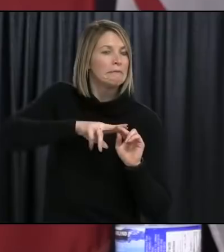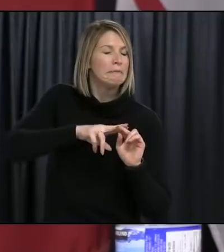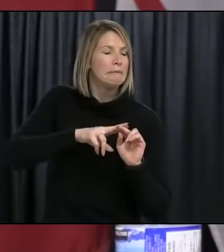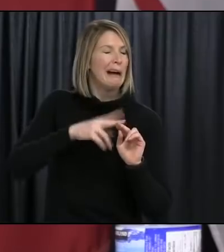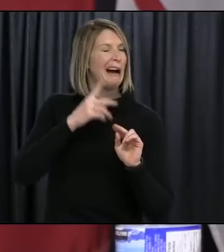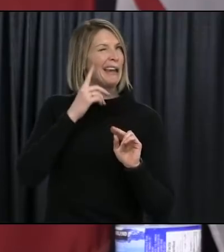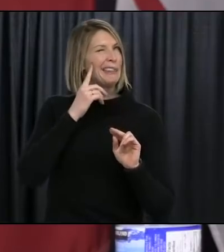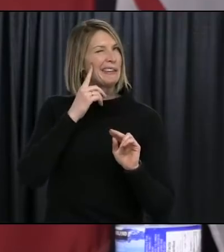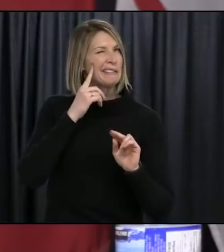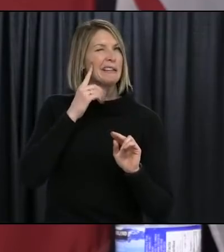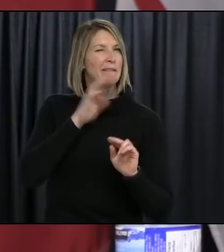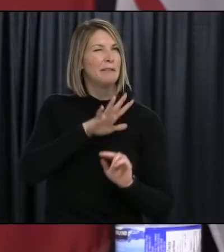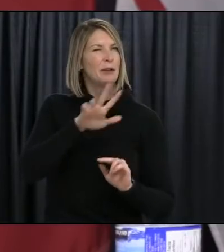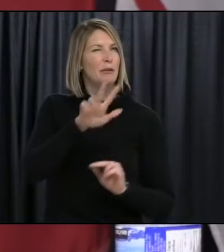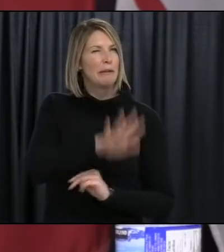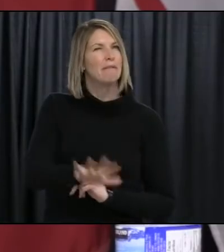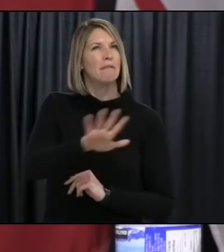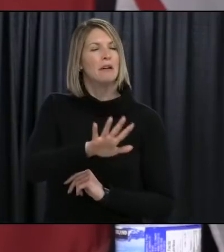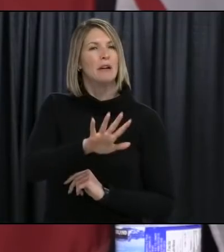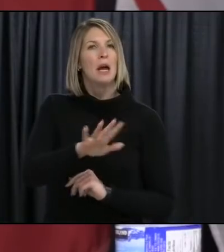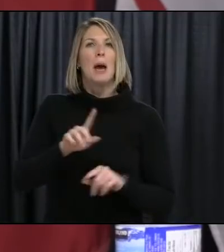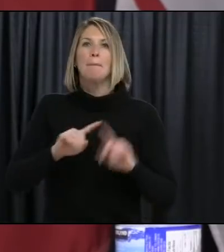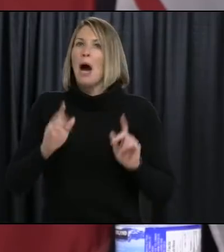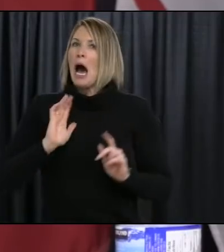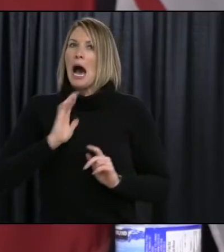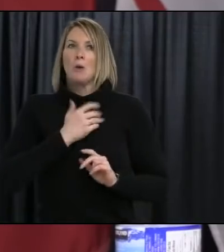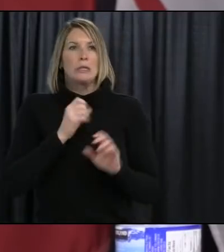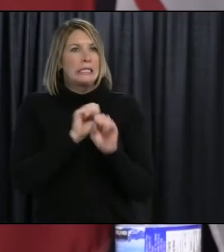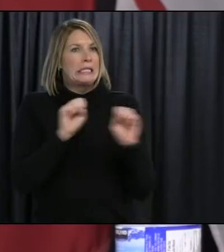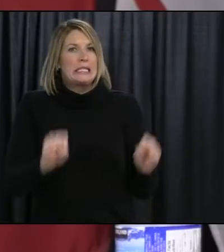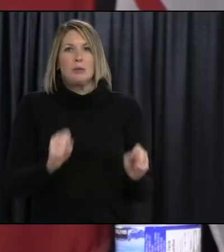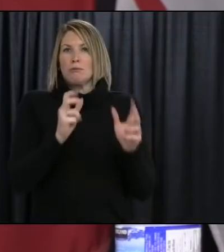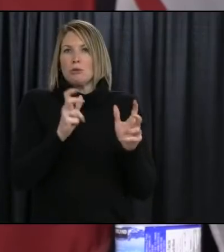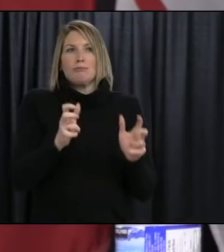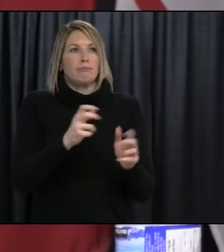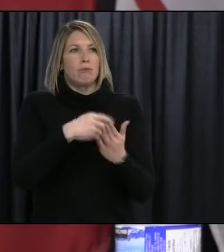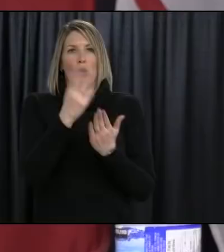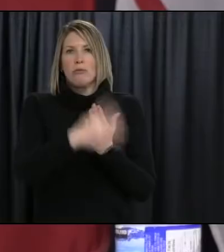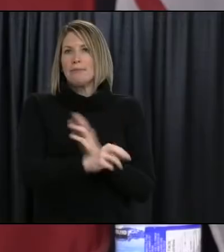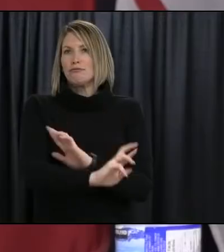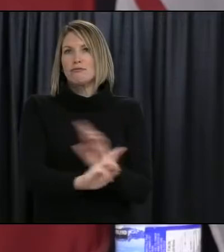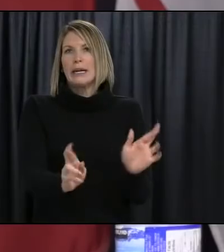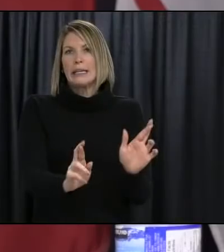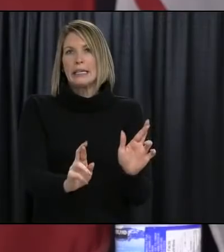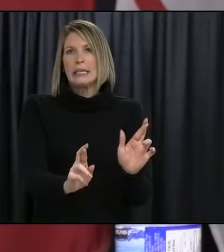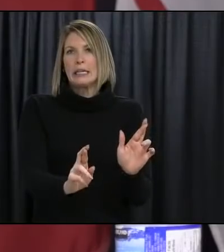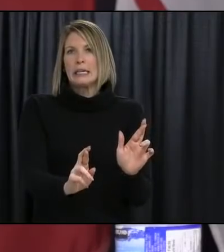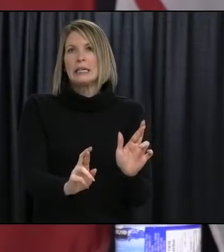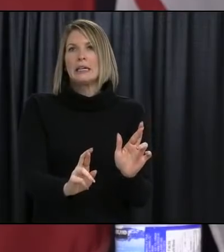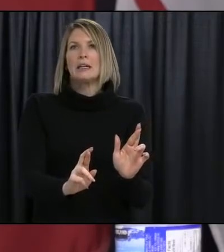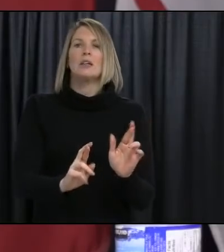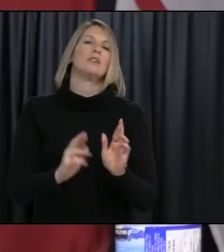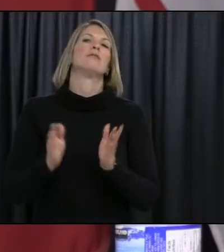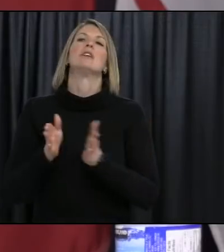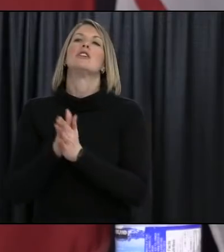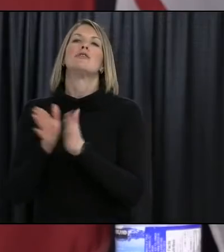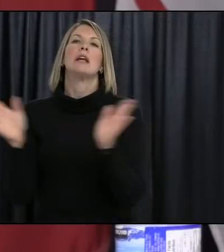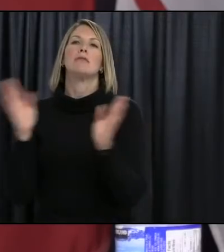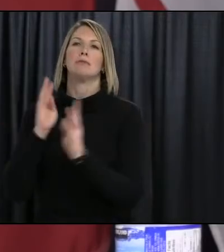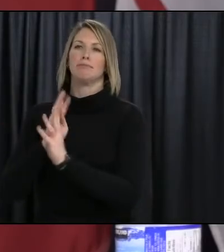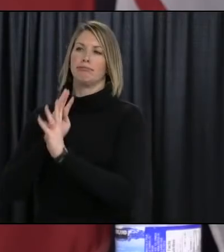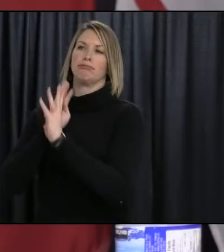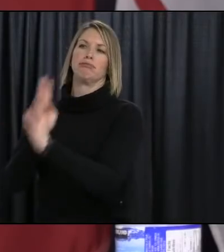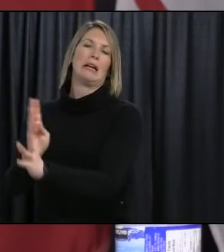But the short answer is yes, that system is ready, and we can put it into play as soon as we get to that stage and as soon as we have the vaccines to do